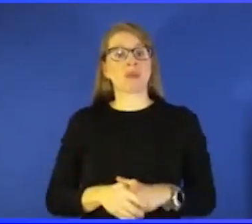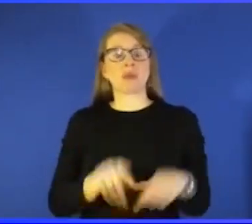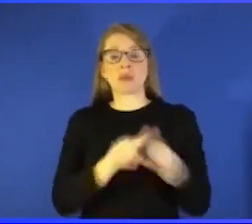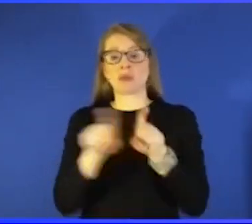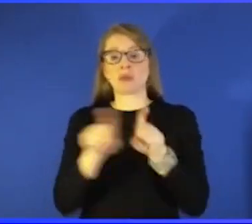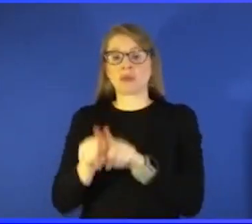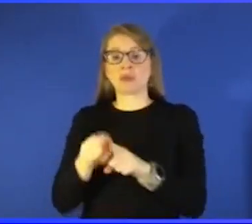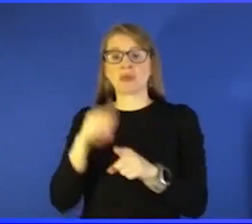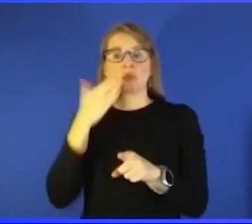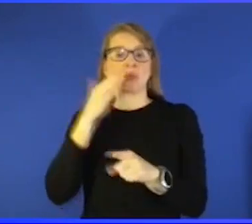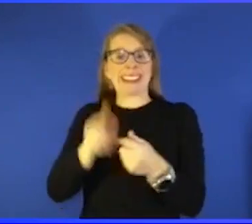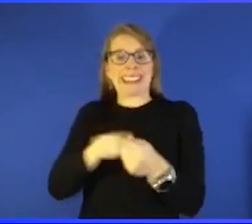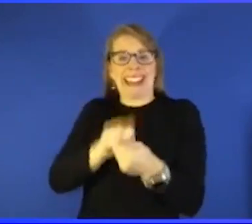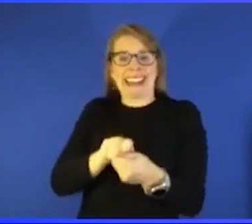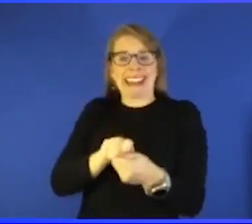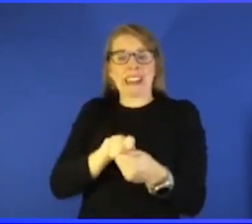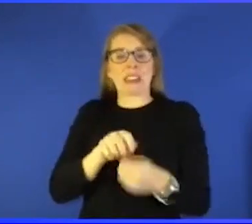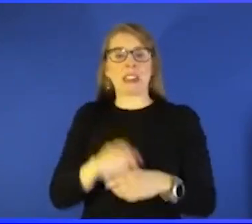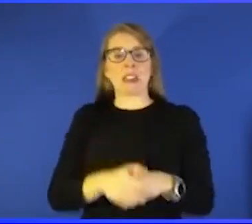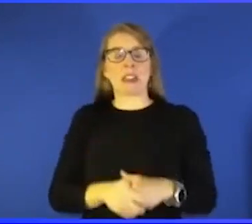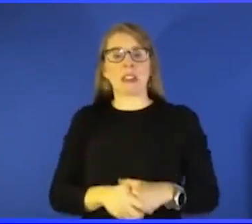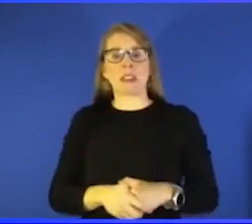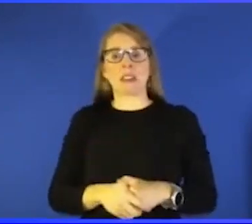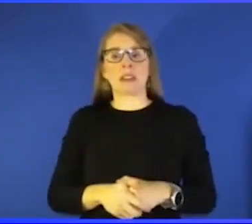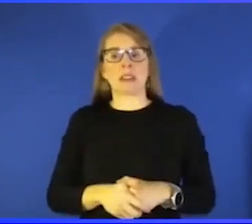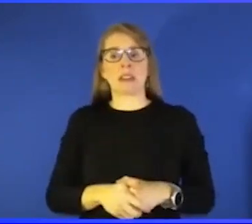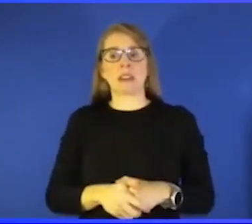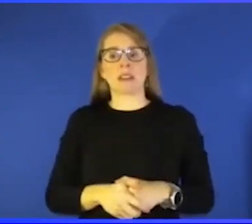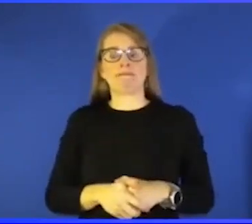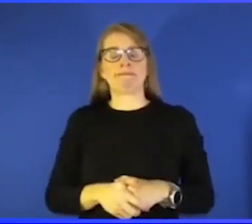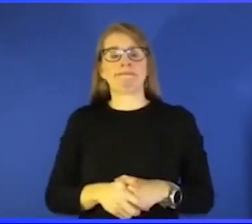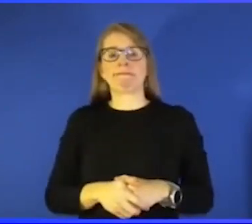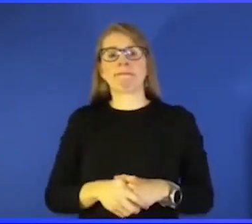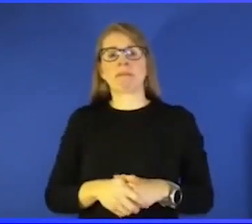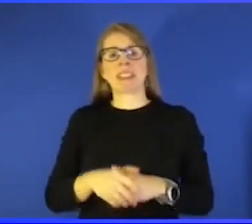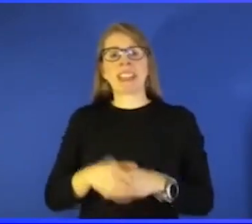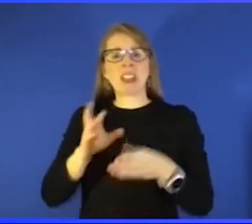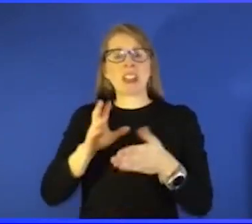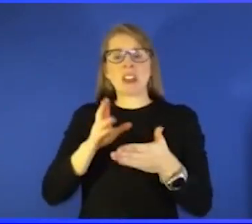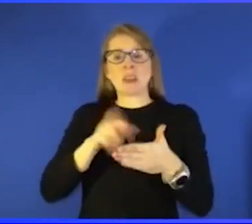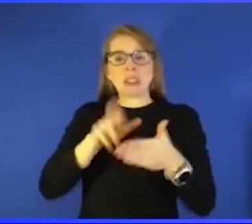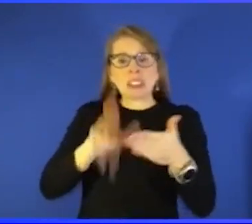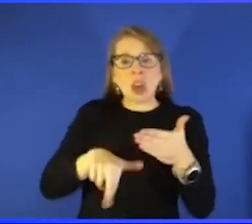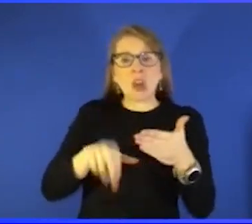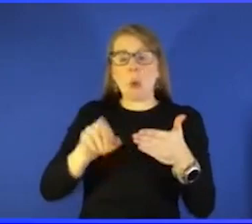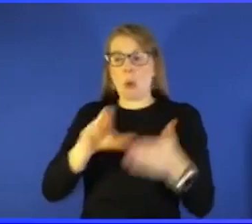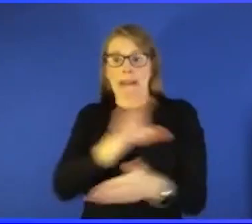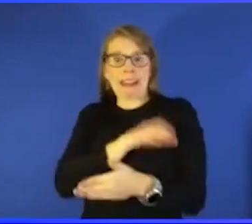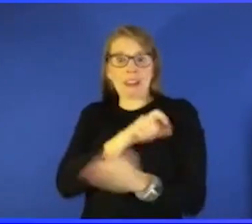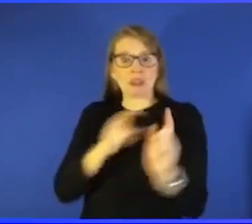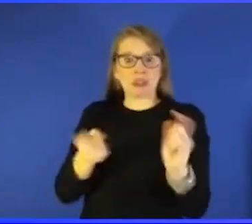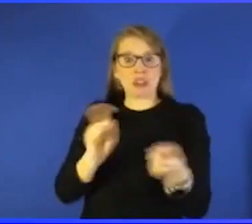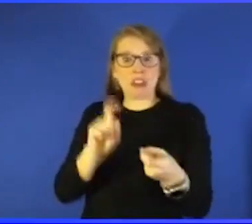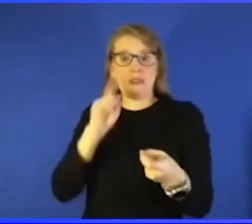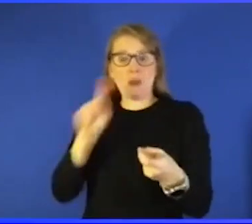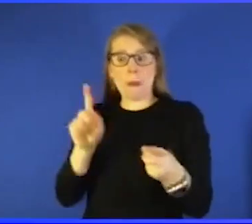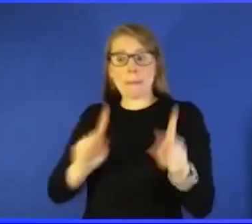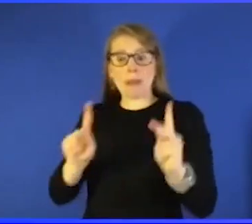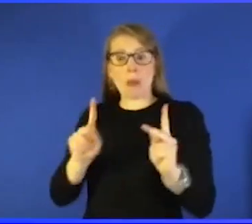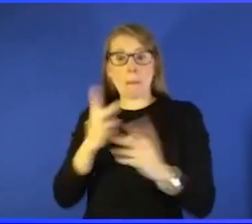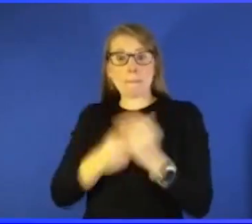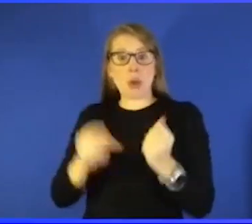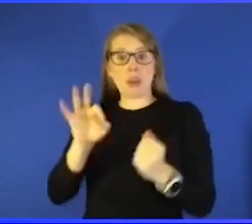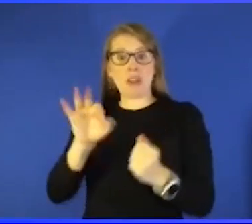know what is going to be the large umbrella outcomes and clinical changes in those people that have both influenza